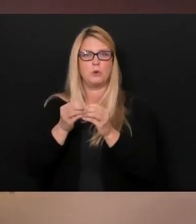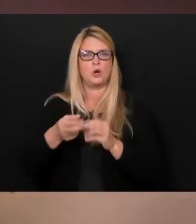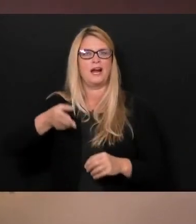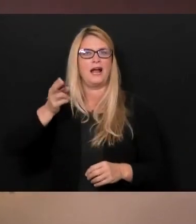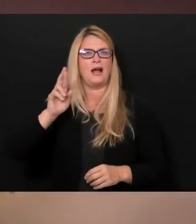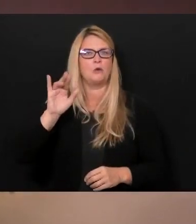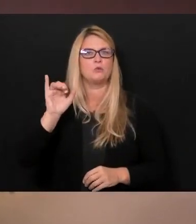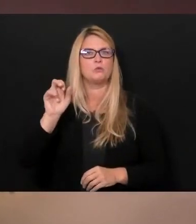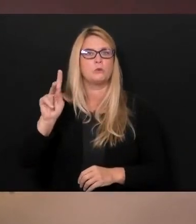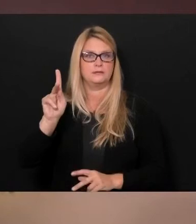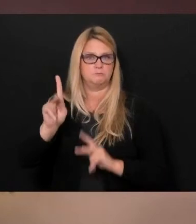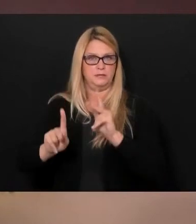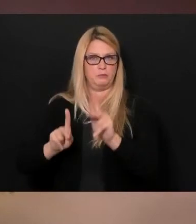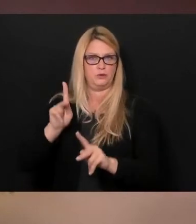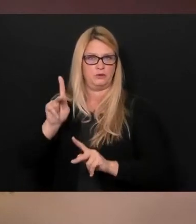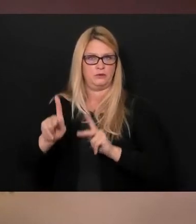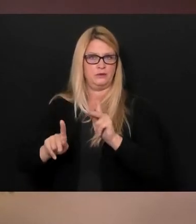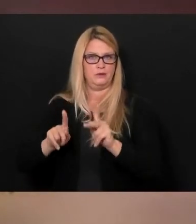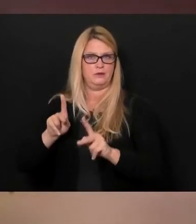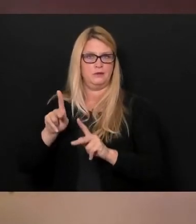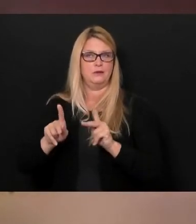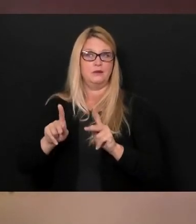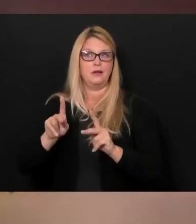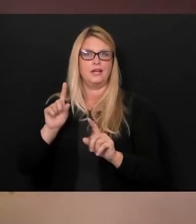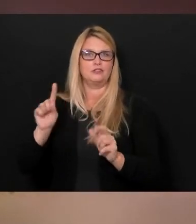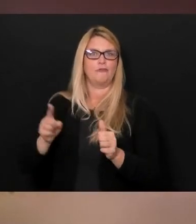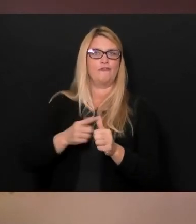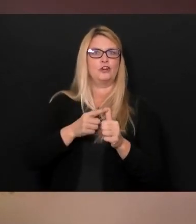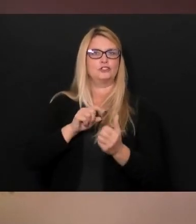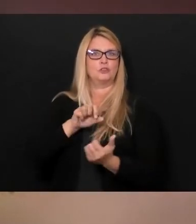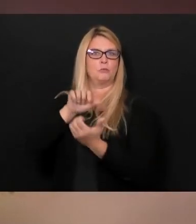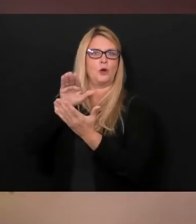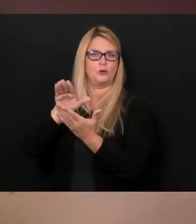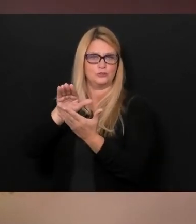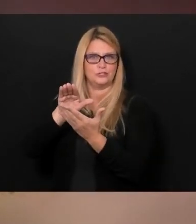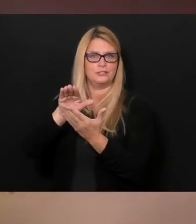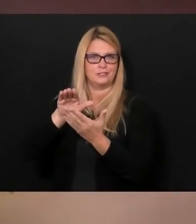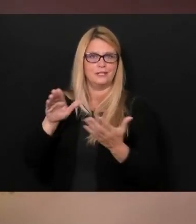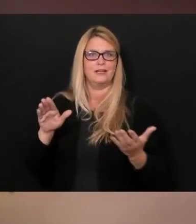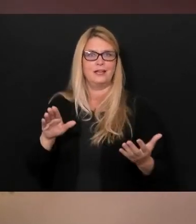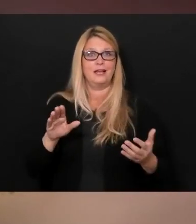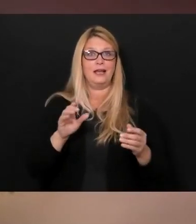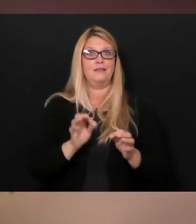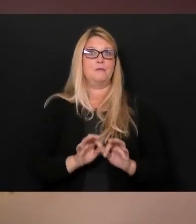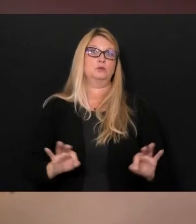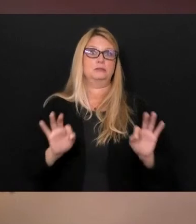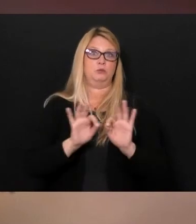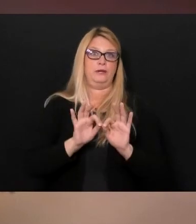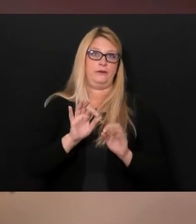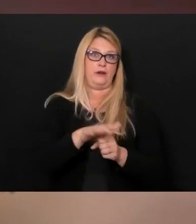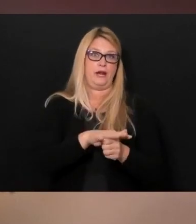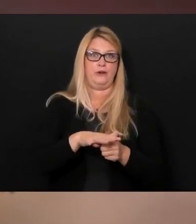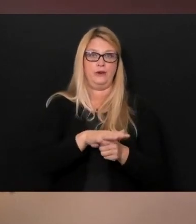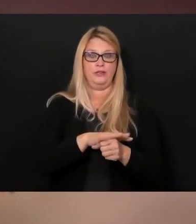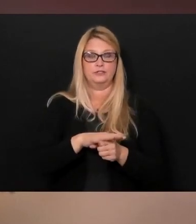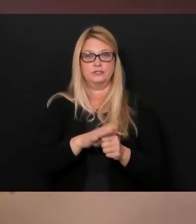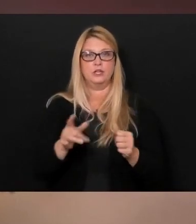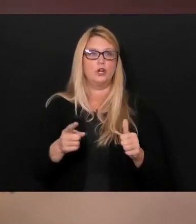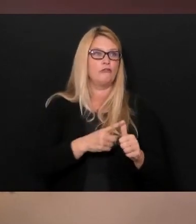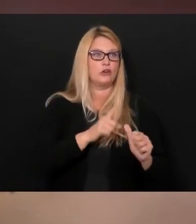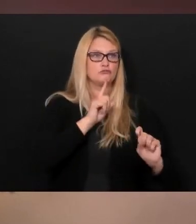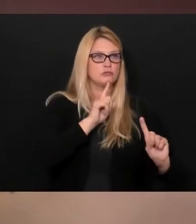as part of our first approach in some of these critical areas of first responder, healthcare